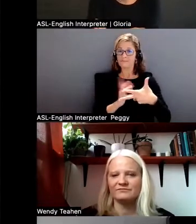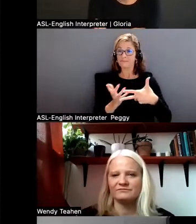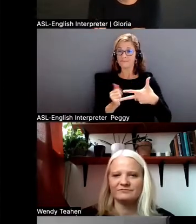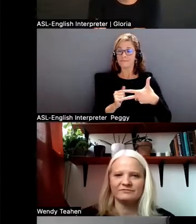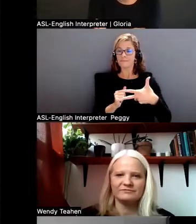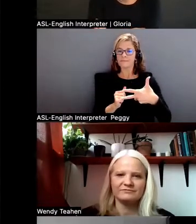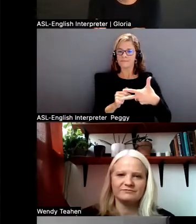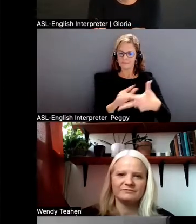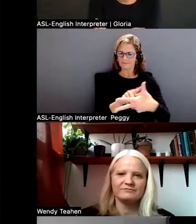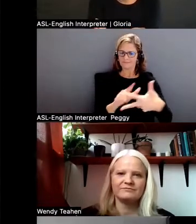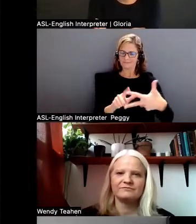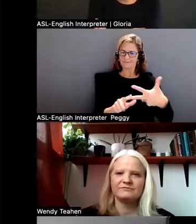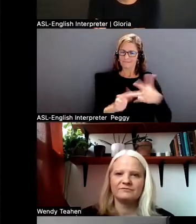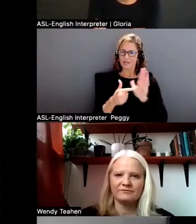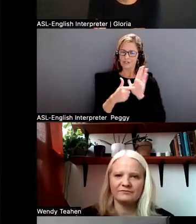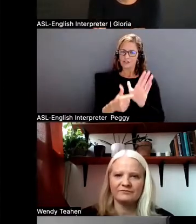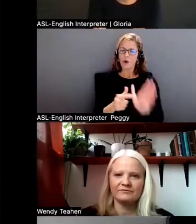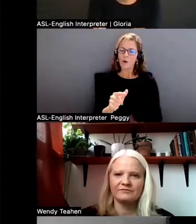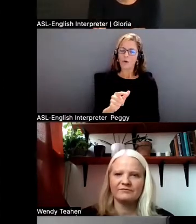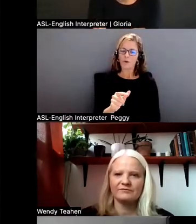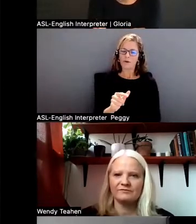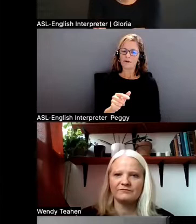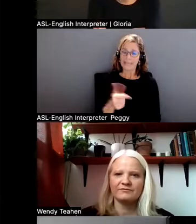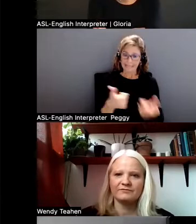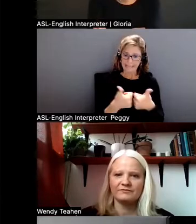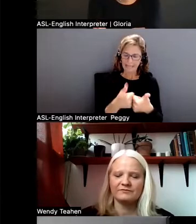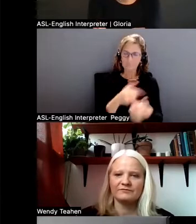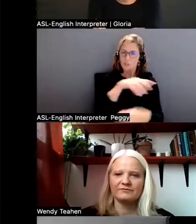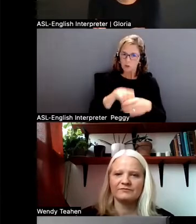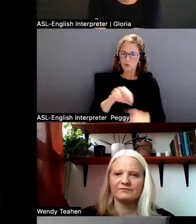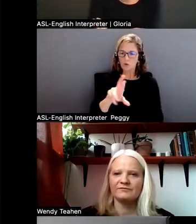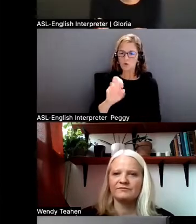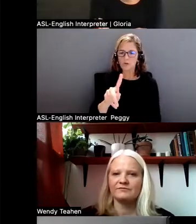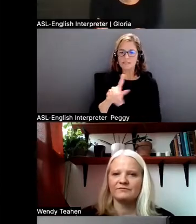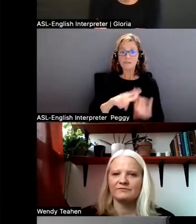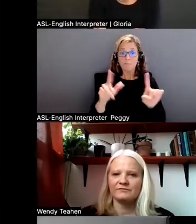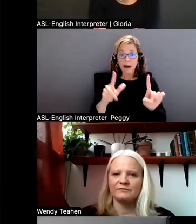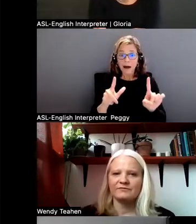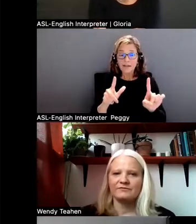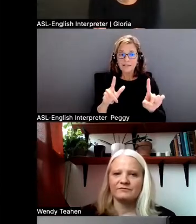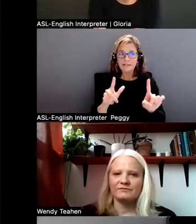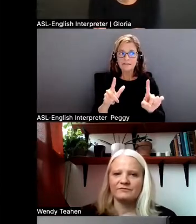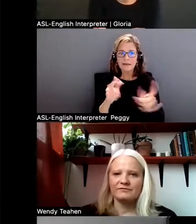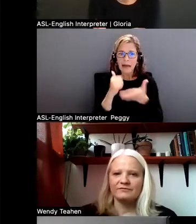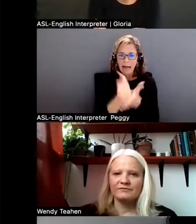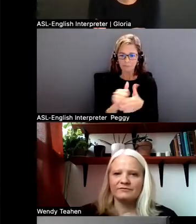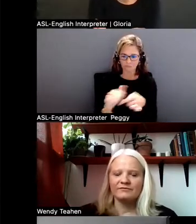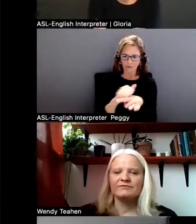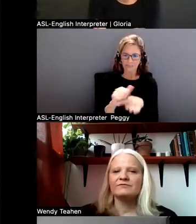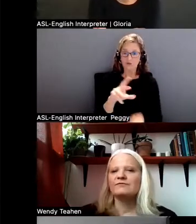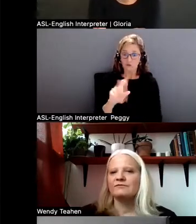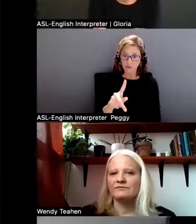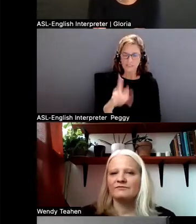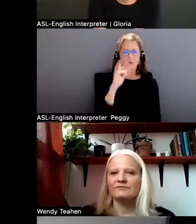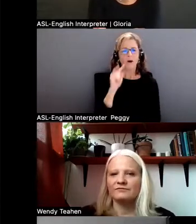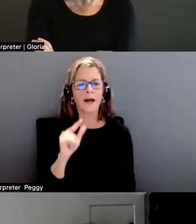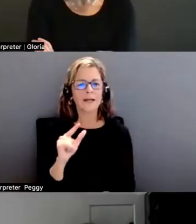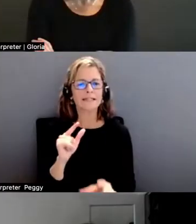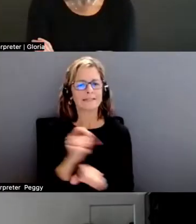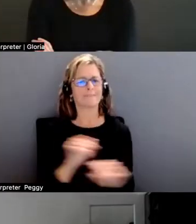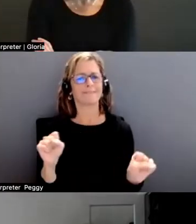taking risks in sort of low stakes situations can really help learners take those risks when they're